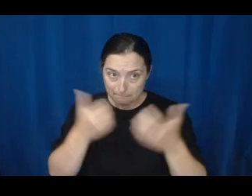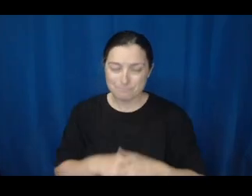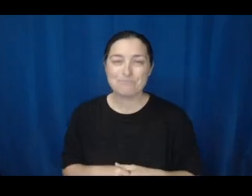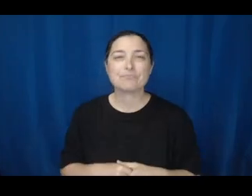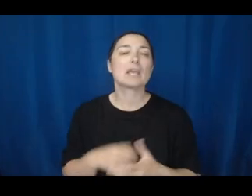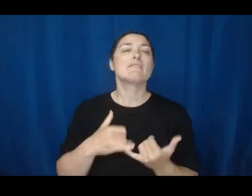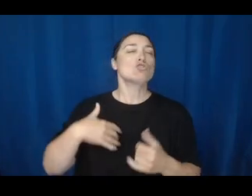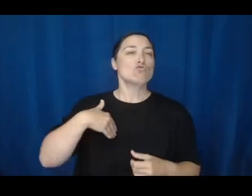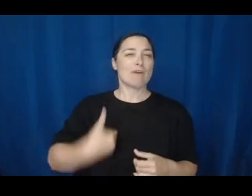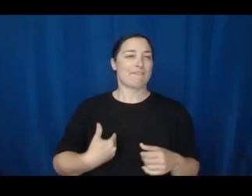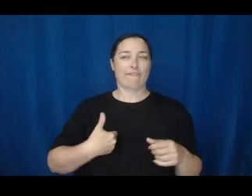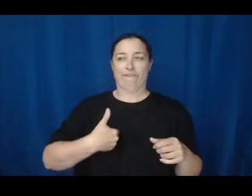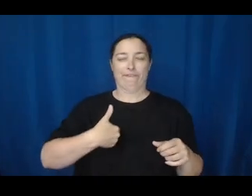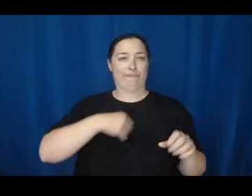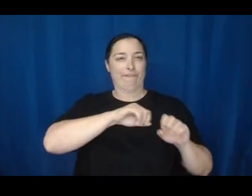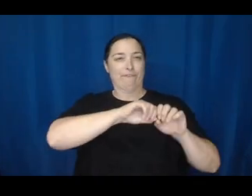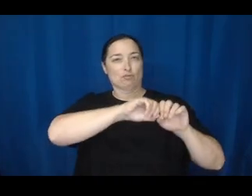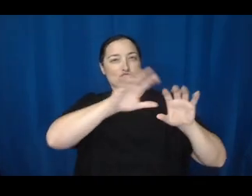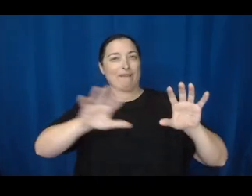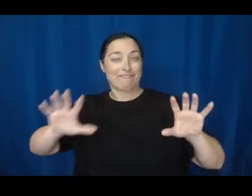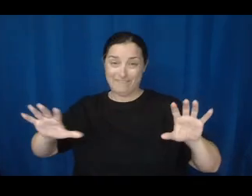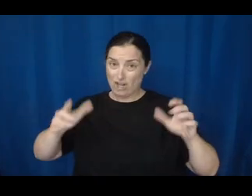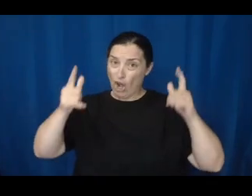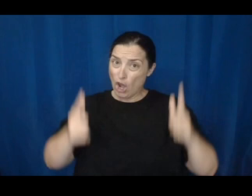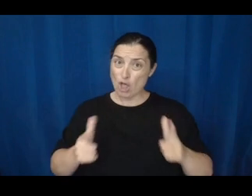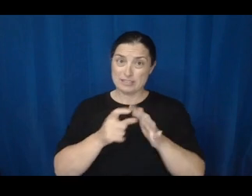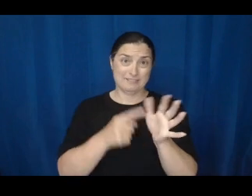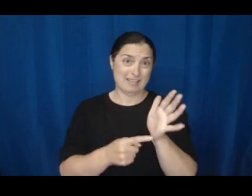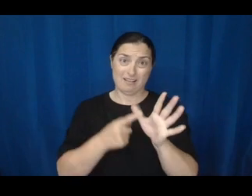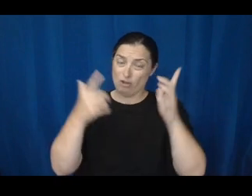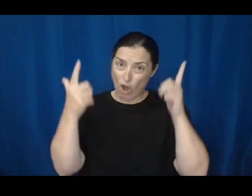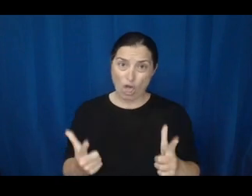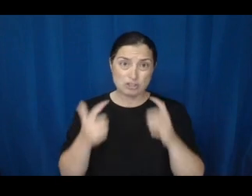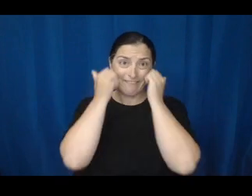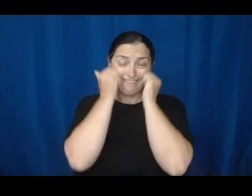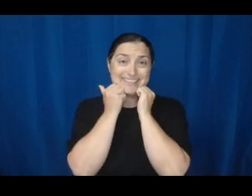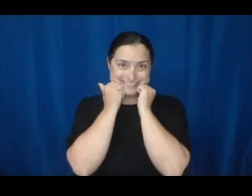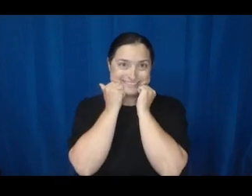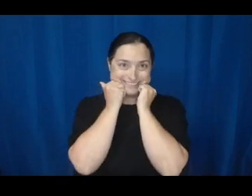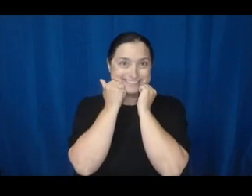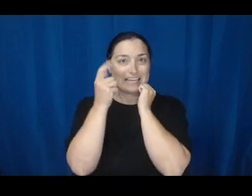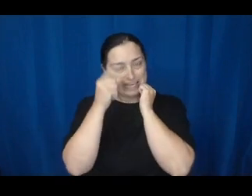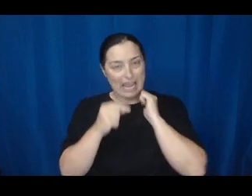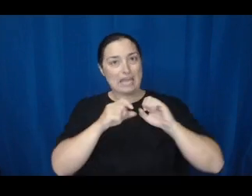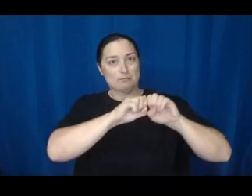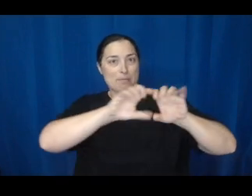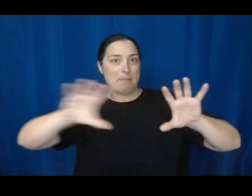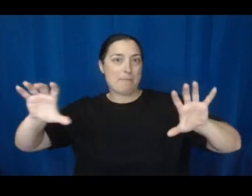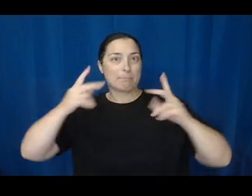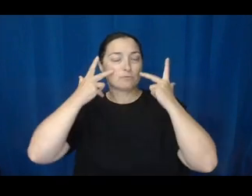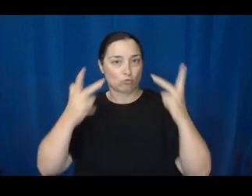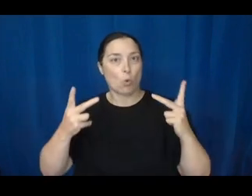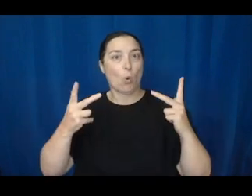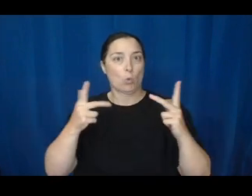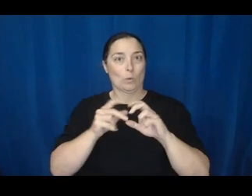going to see here. The good thing is that we have so much data and evidence right now that we can paint these pictures of progress of education